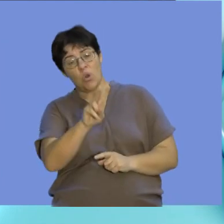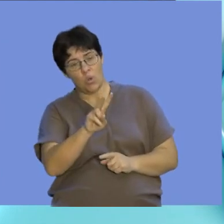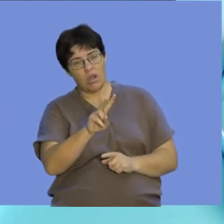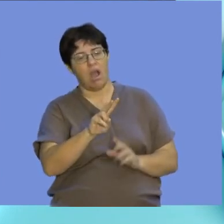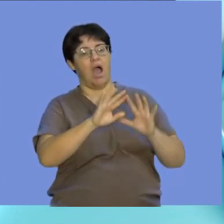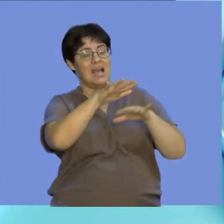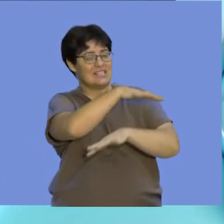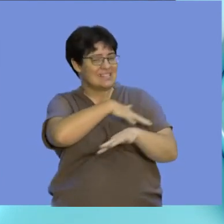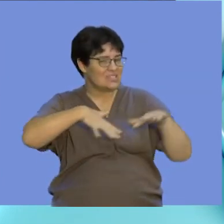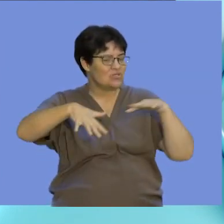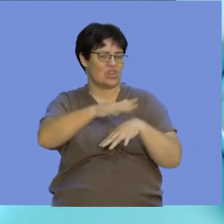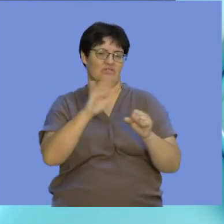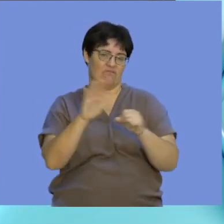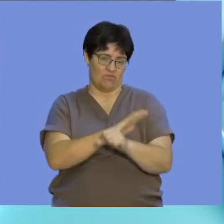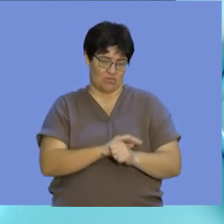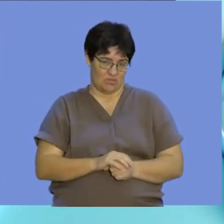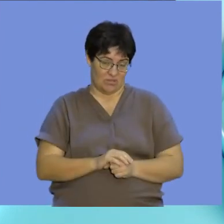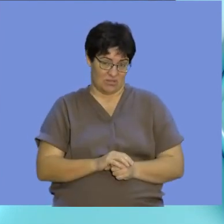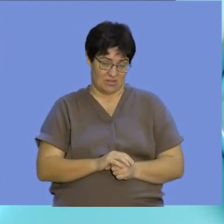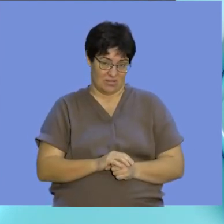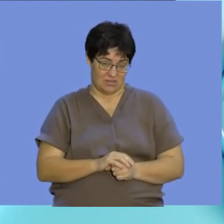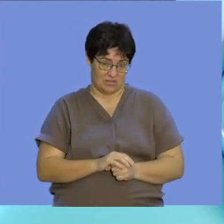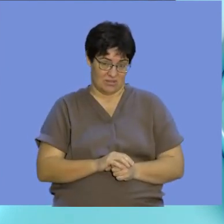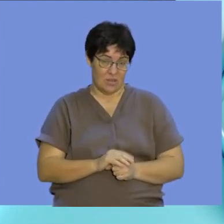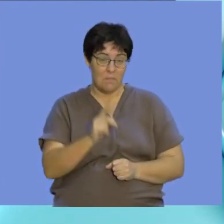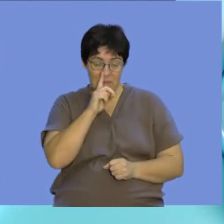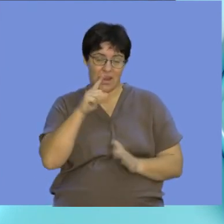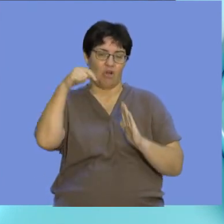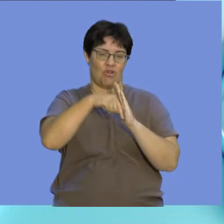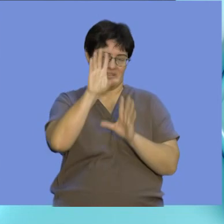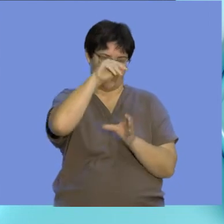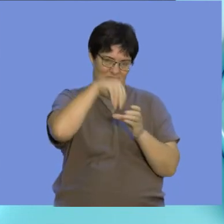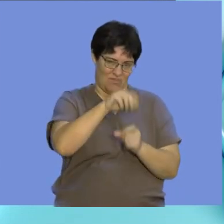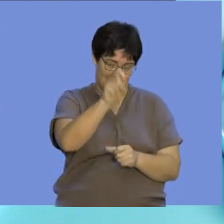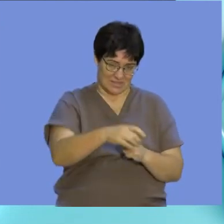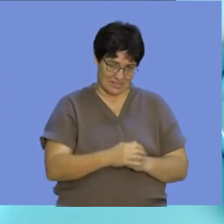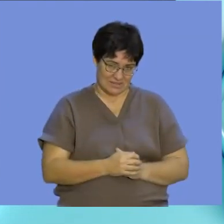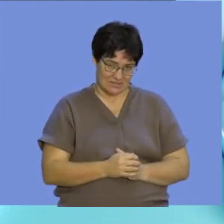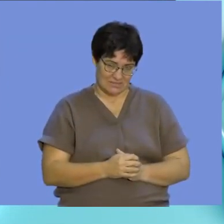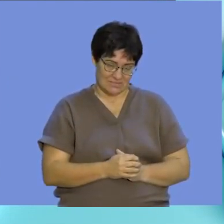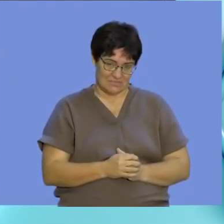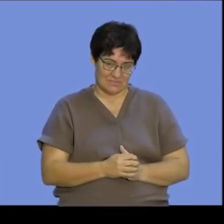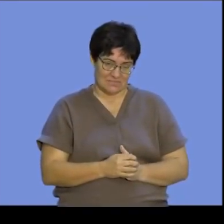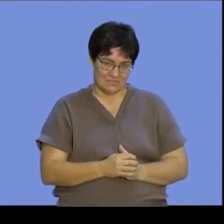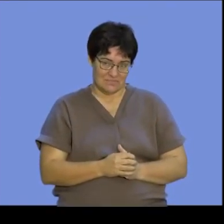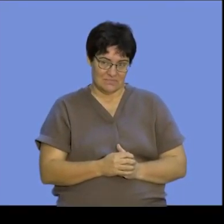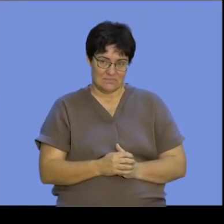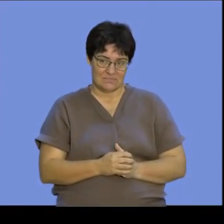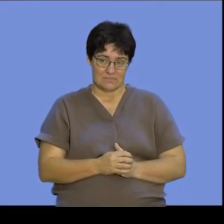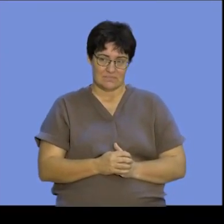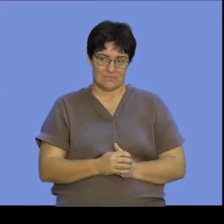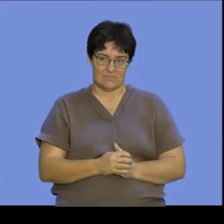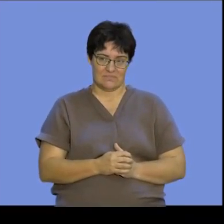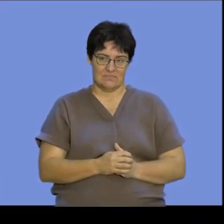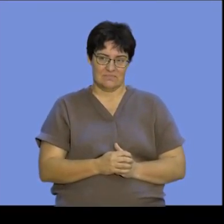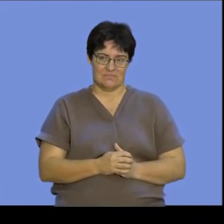situation. Look at it in context. Okay, so what have we learned